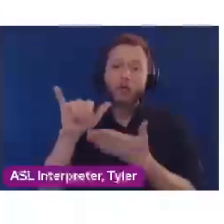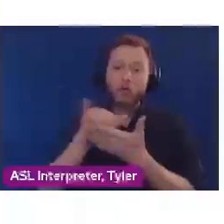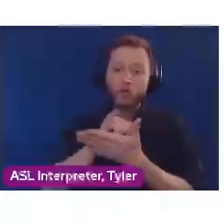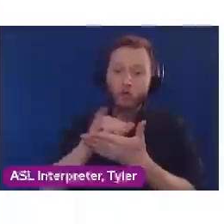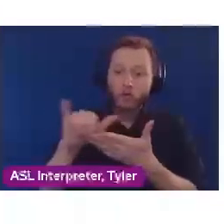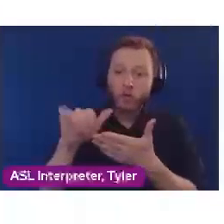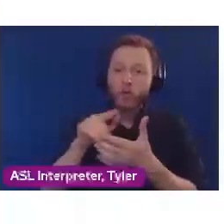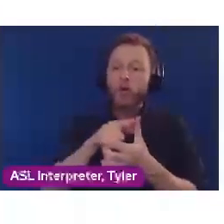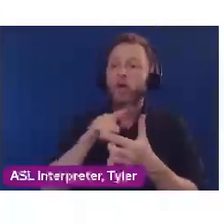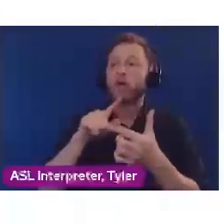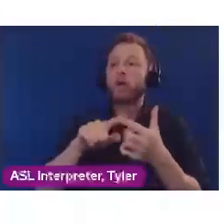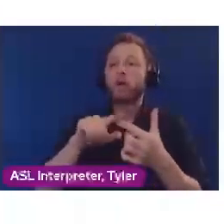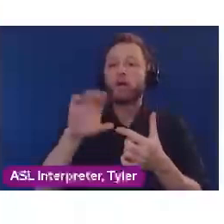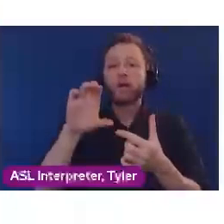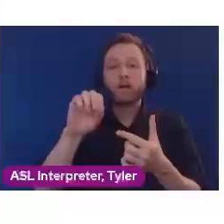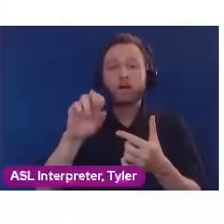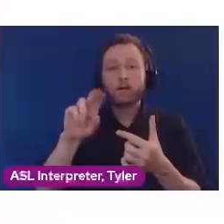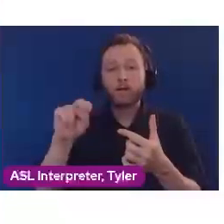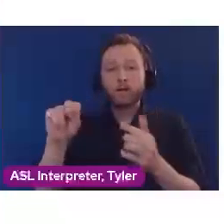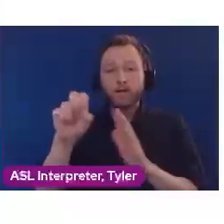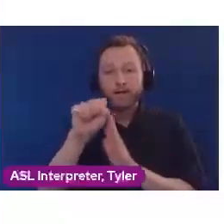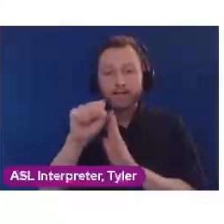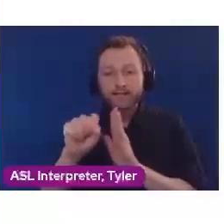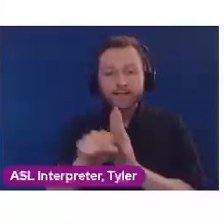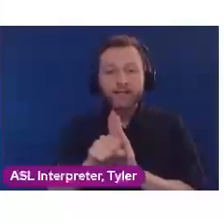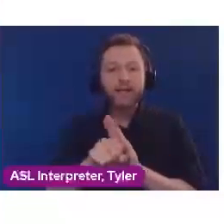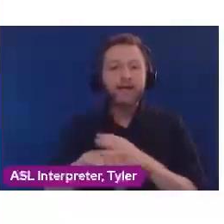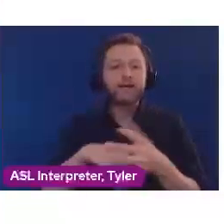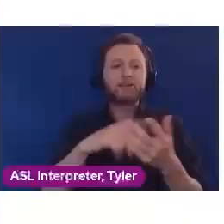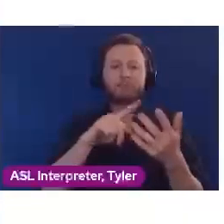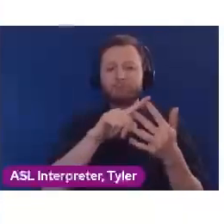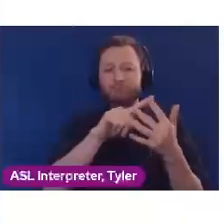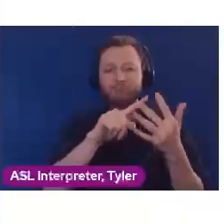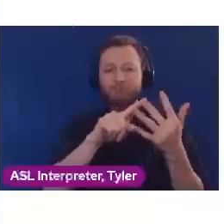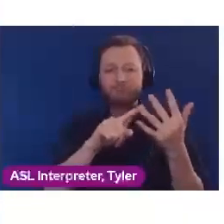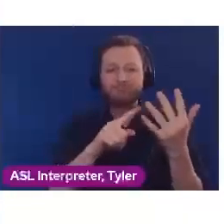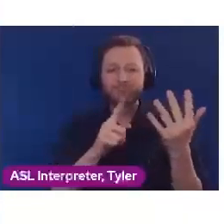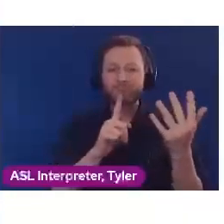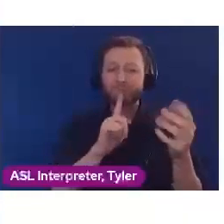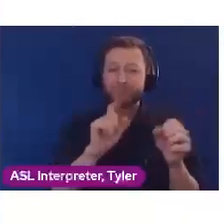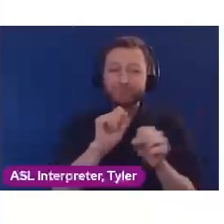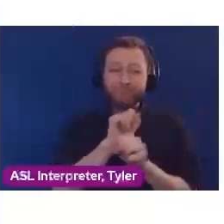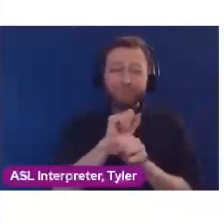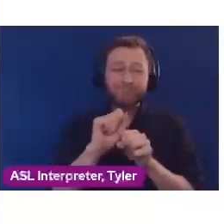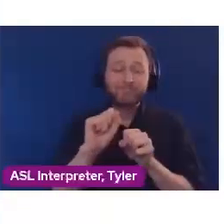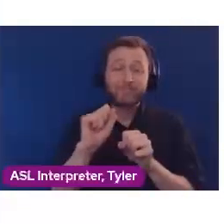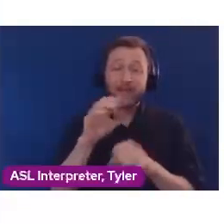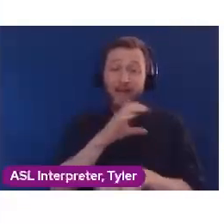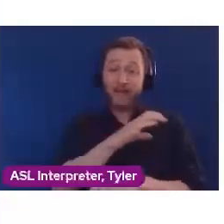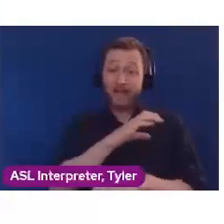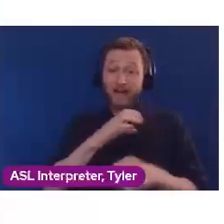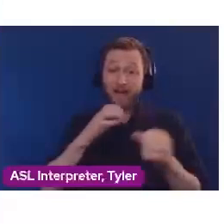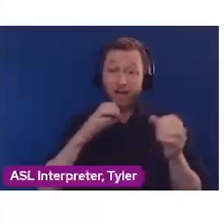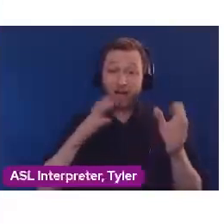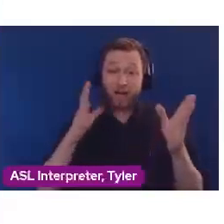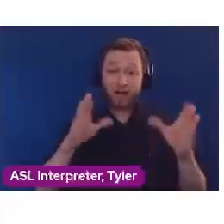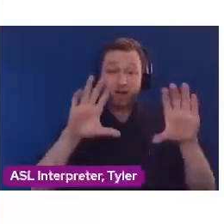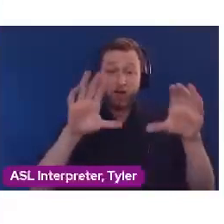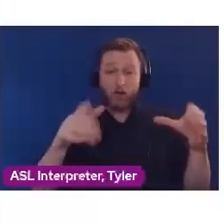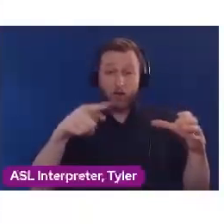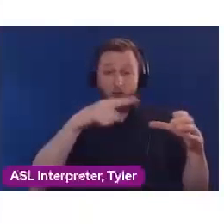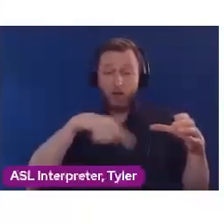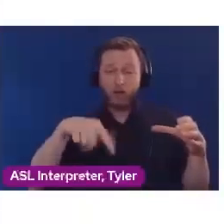point. But the fact of the matter is that there are only a couple of Puerto Rican members of Congress